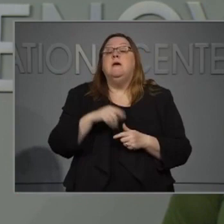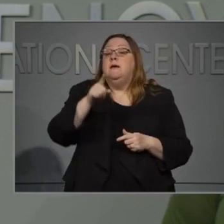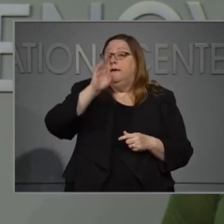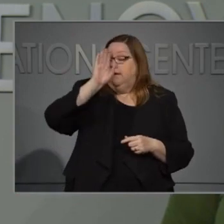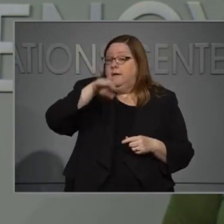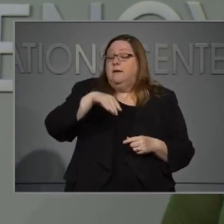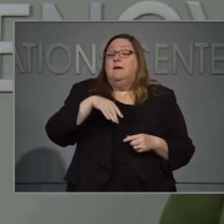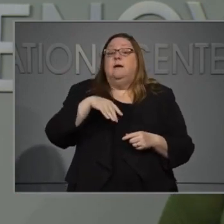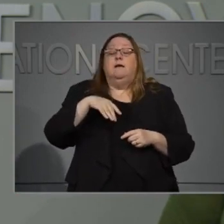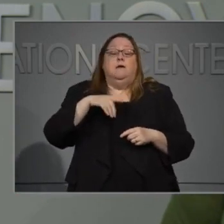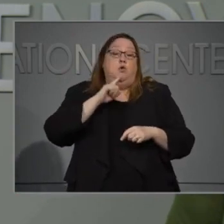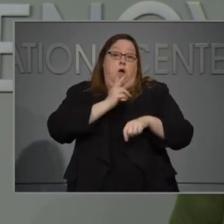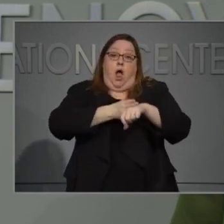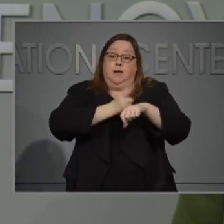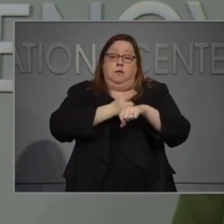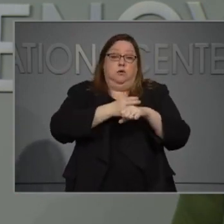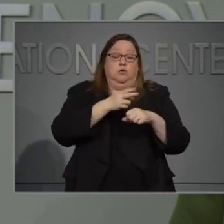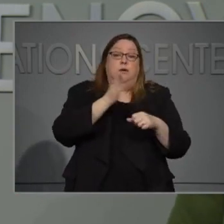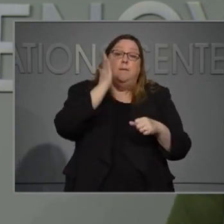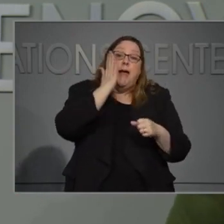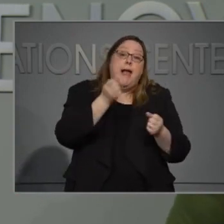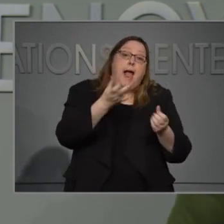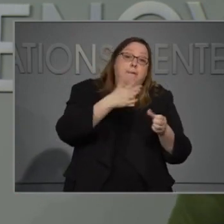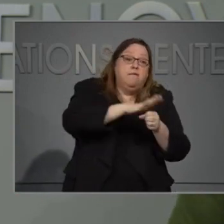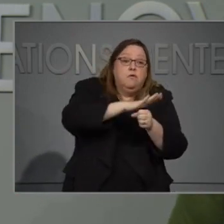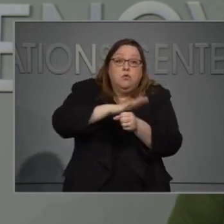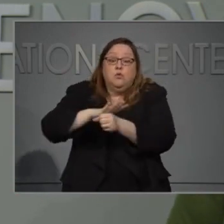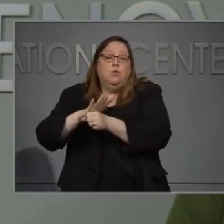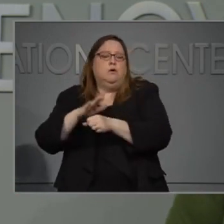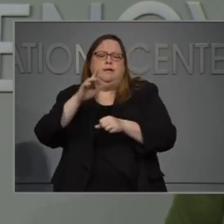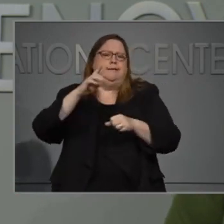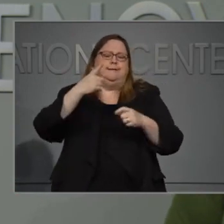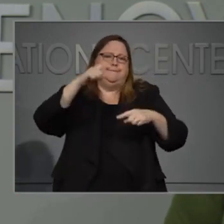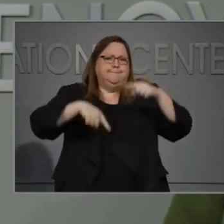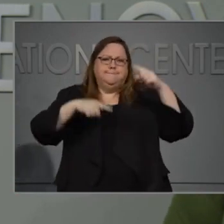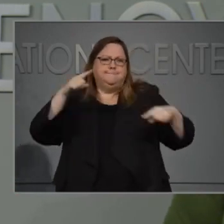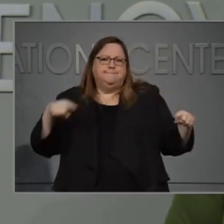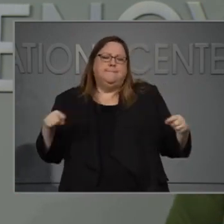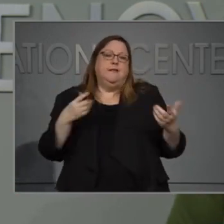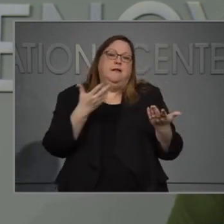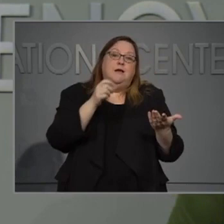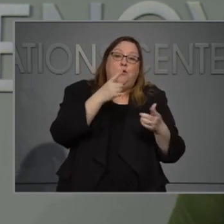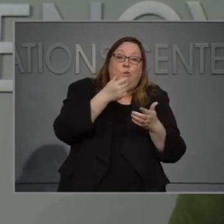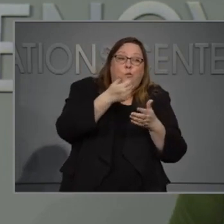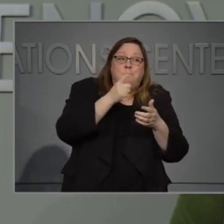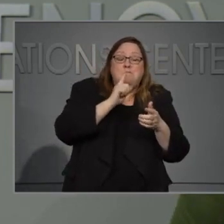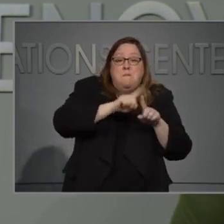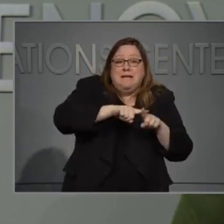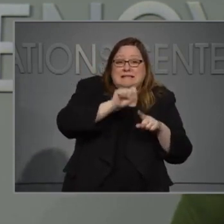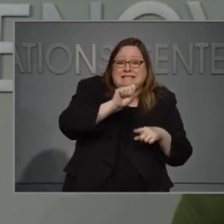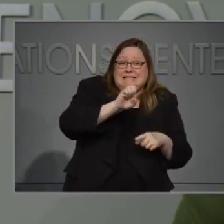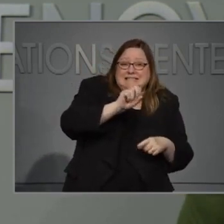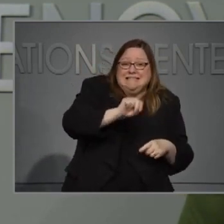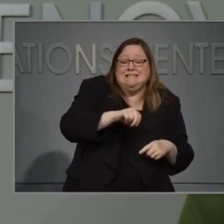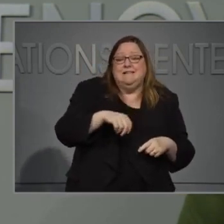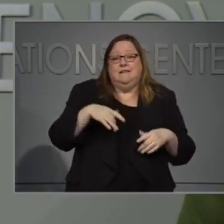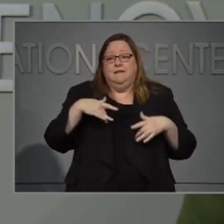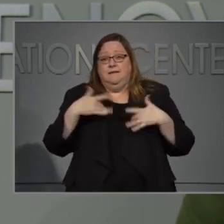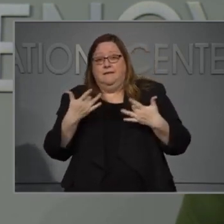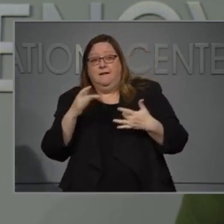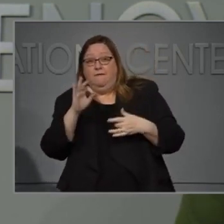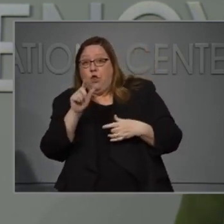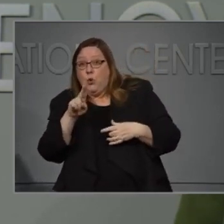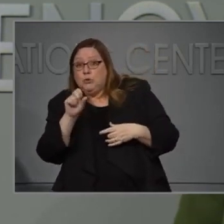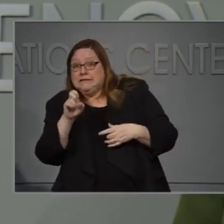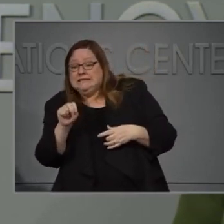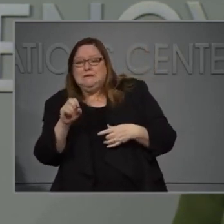down with seasons and various things that are going on. And hospitals are able to control their capacity and do their staffing. So